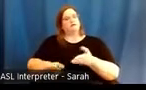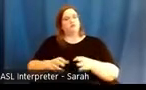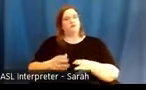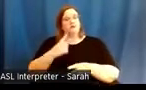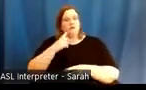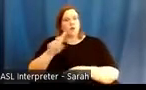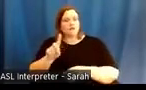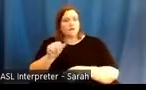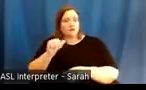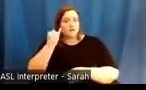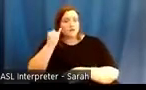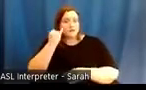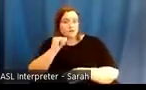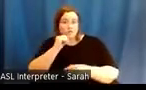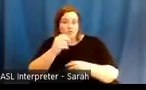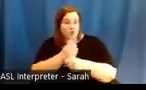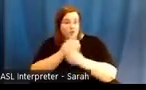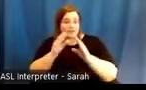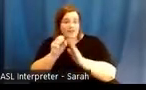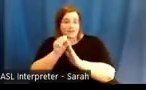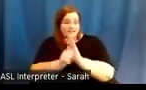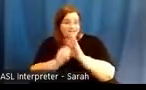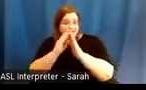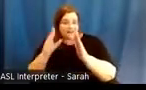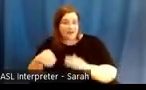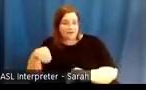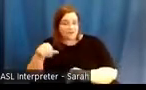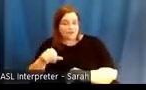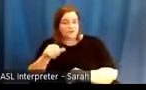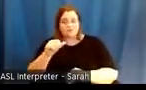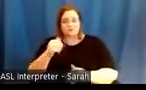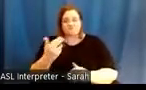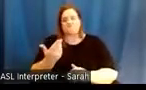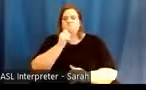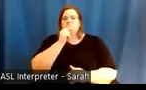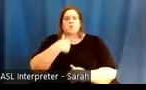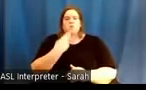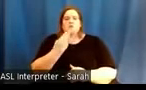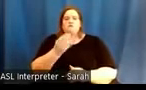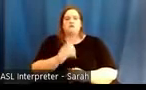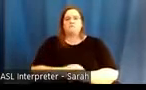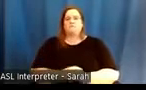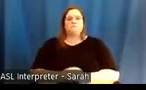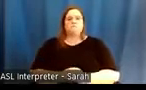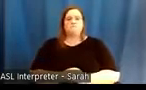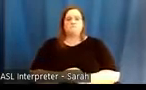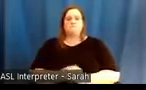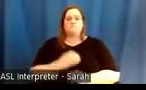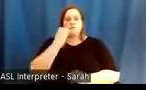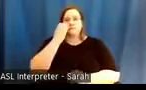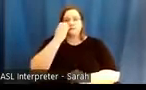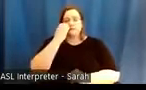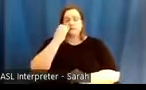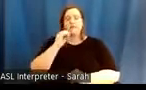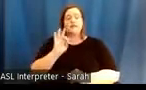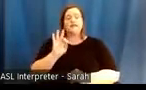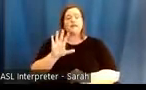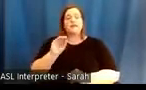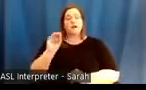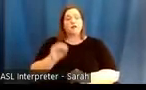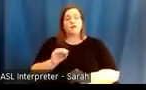if you don't get state housing, you don't have handicap housing. 95% of houses and apartments around where I